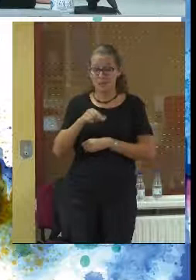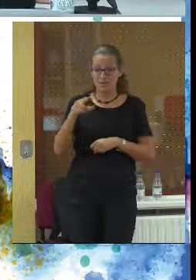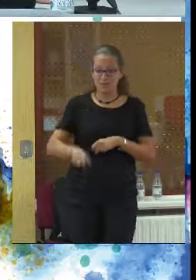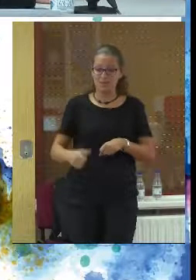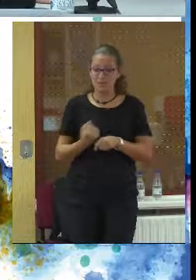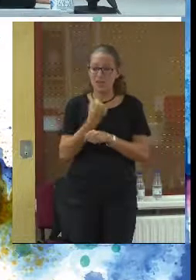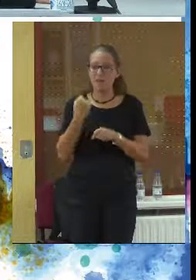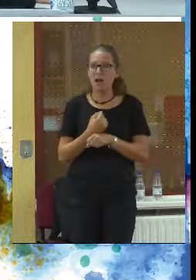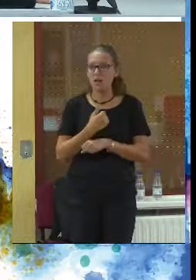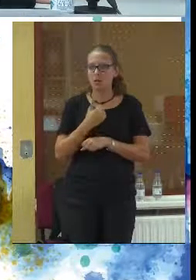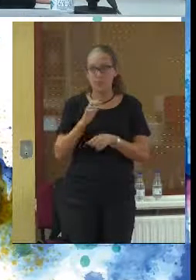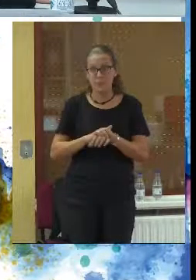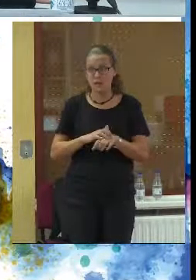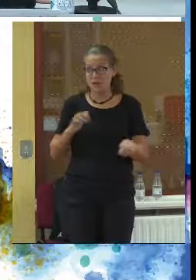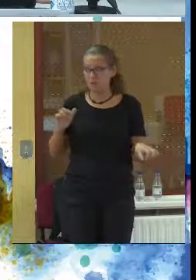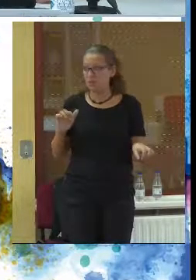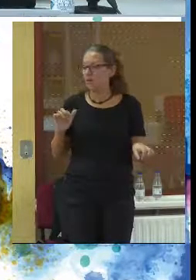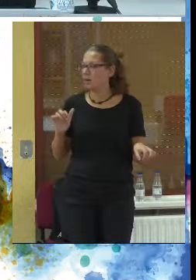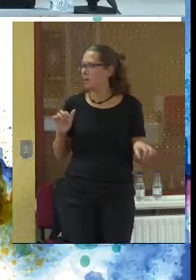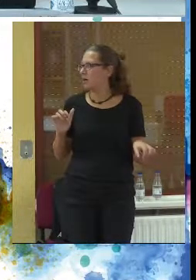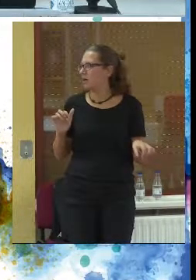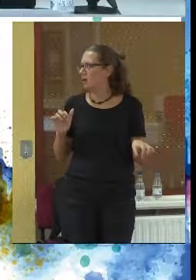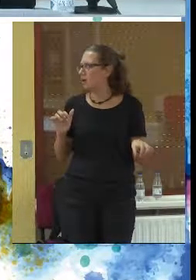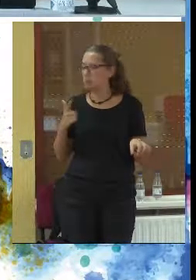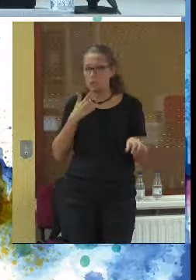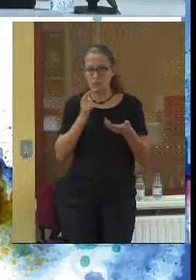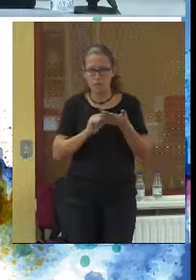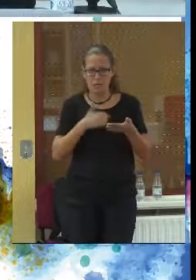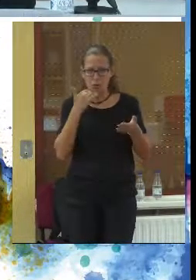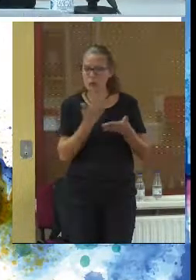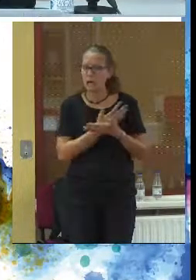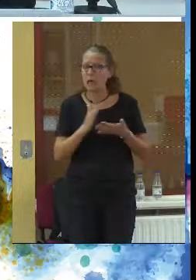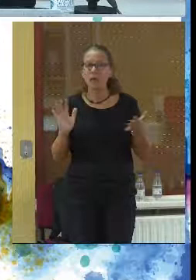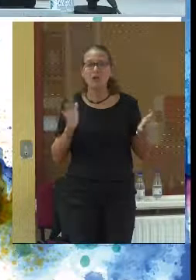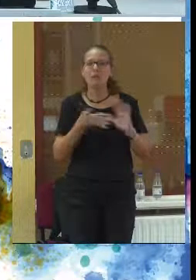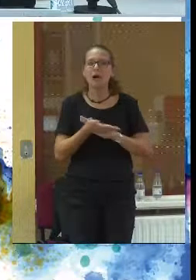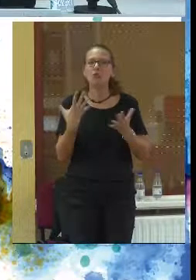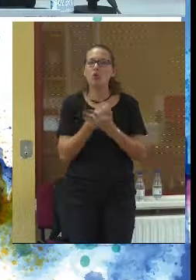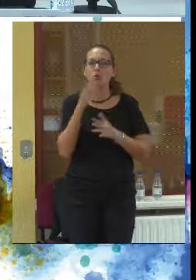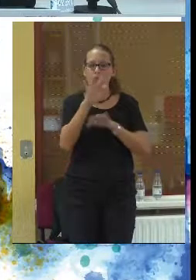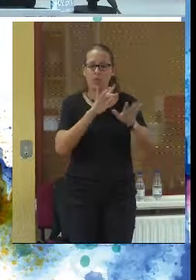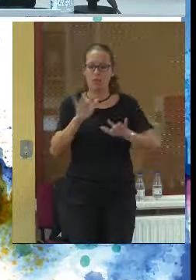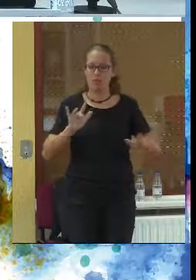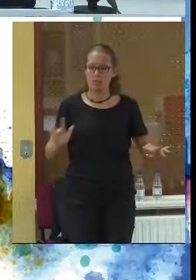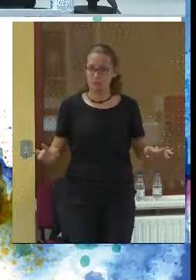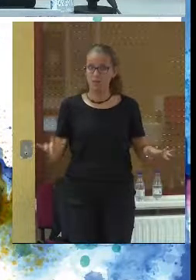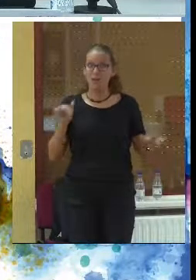99% of the time doesn't have to write anything. It's a tactile